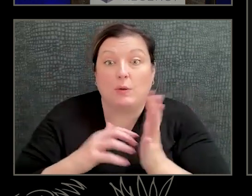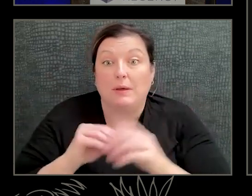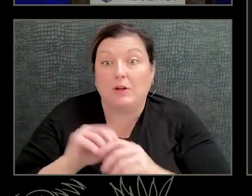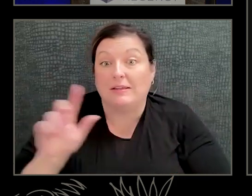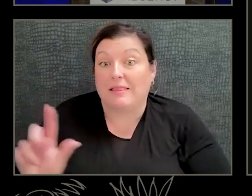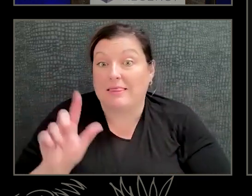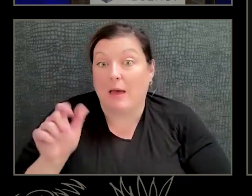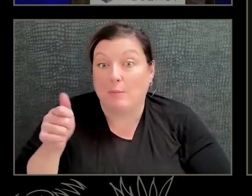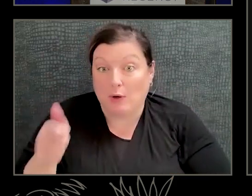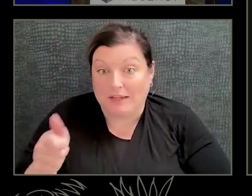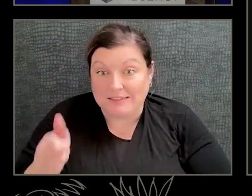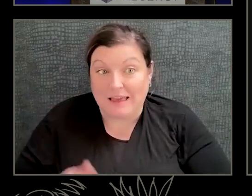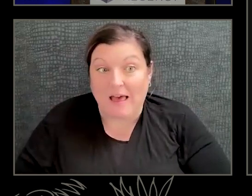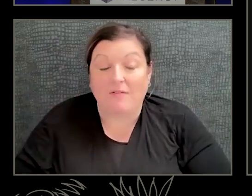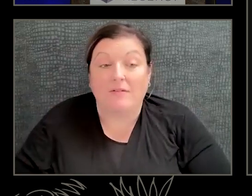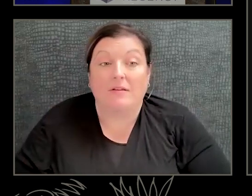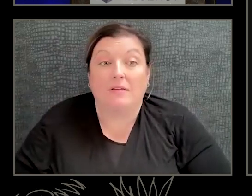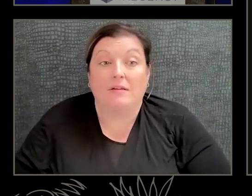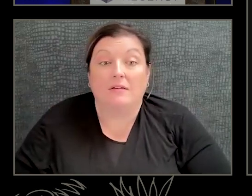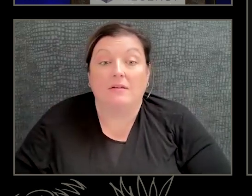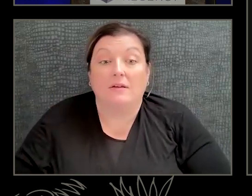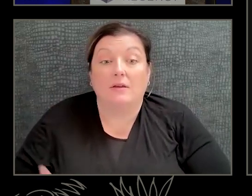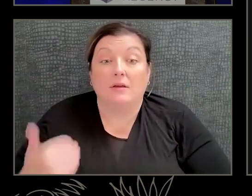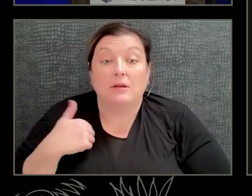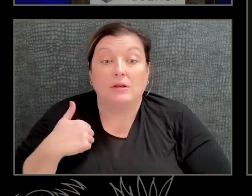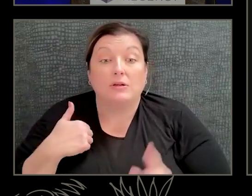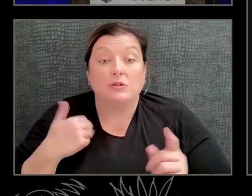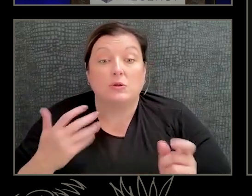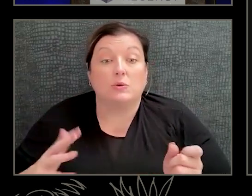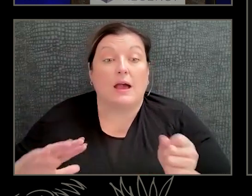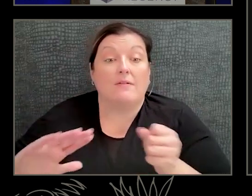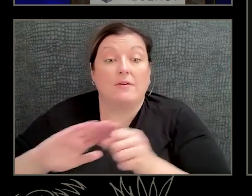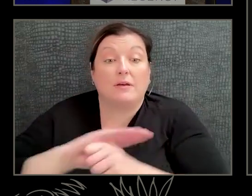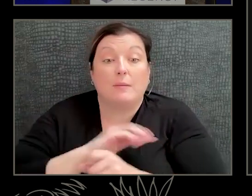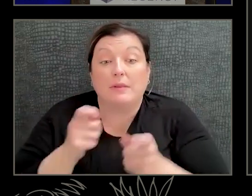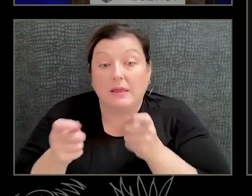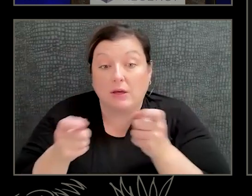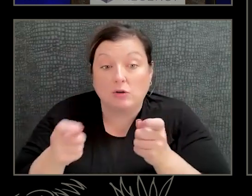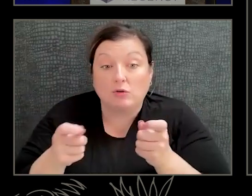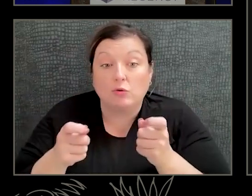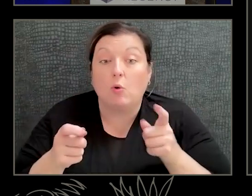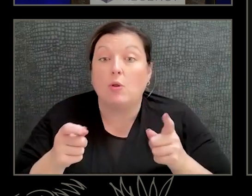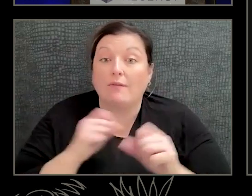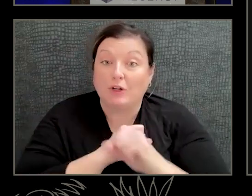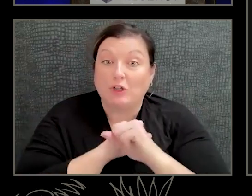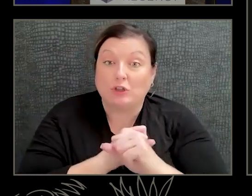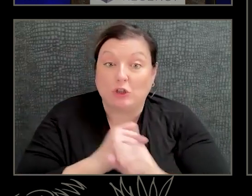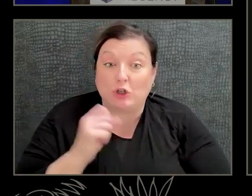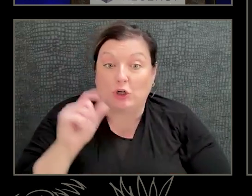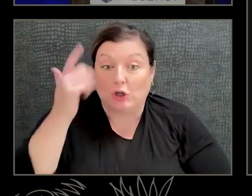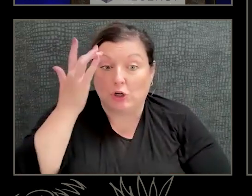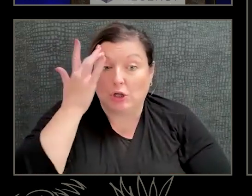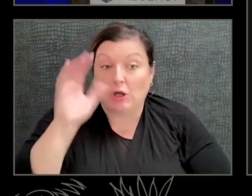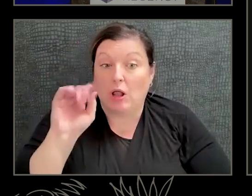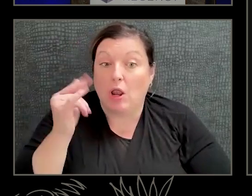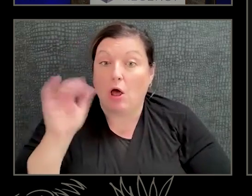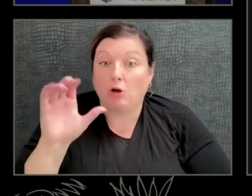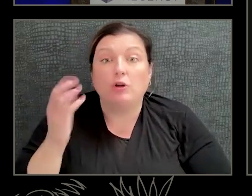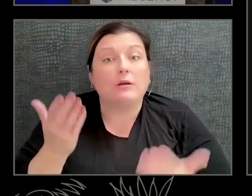itself. So to have complete control over your security logic, you may want to build your own solution.